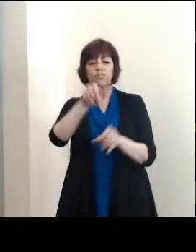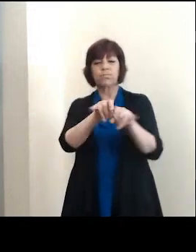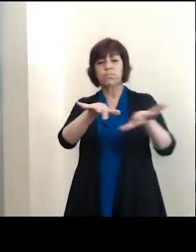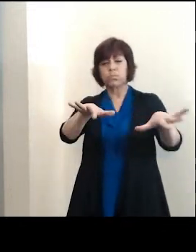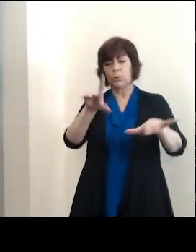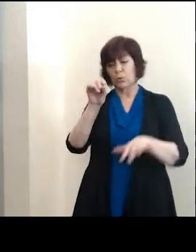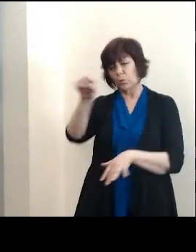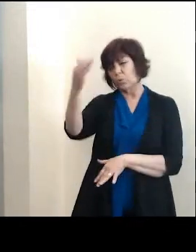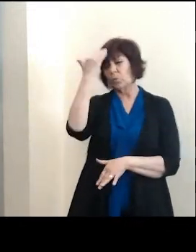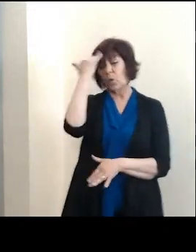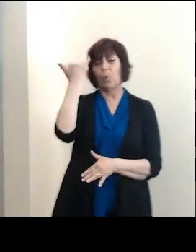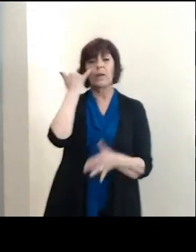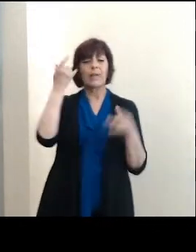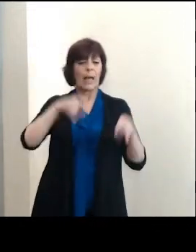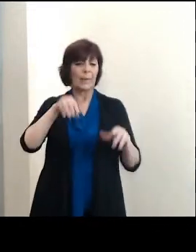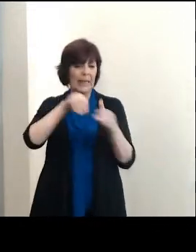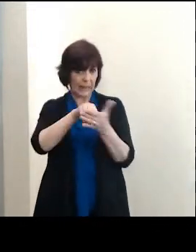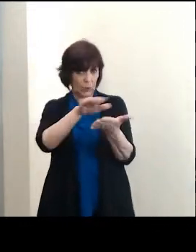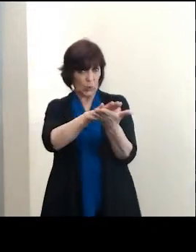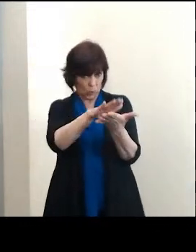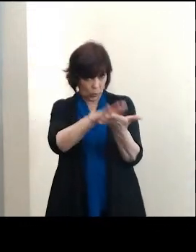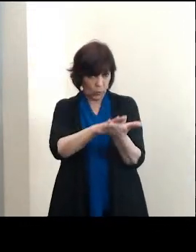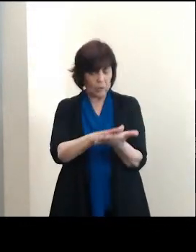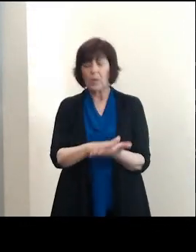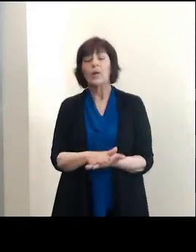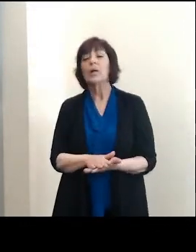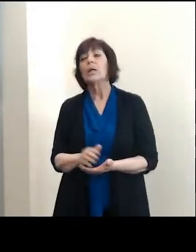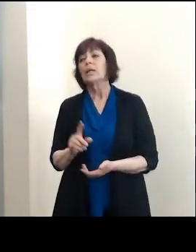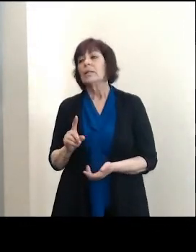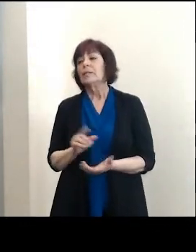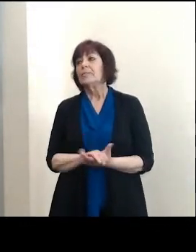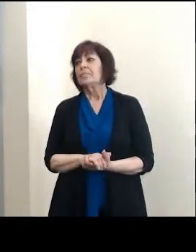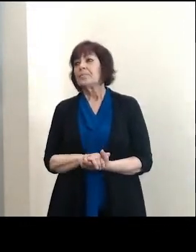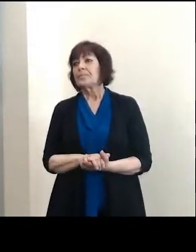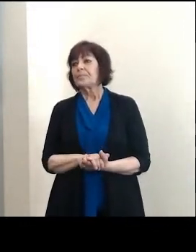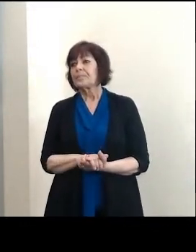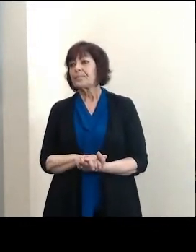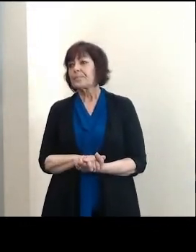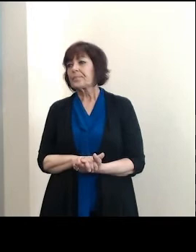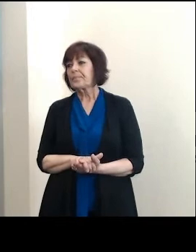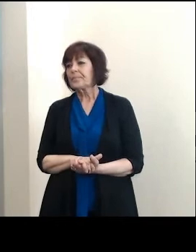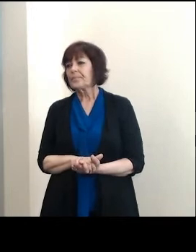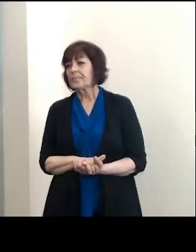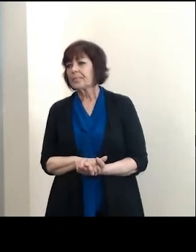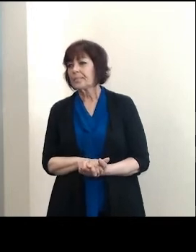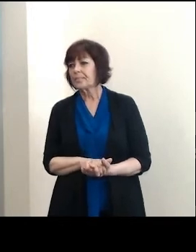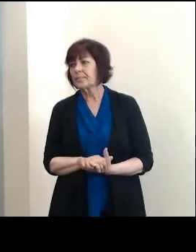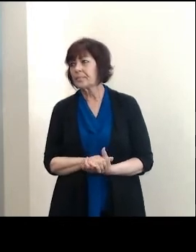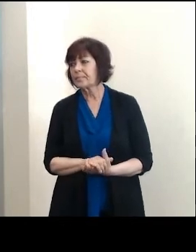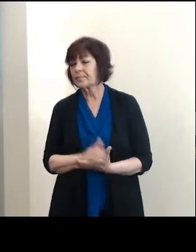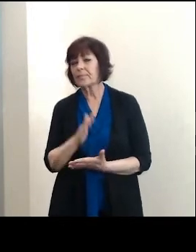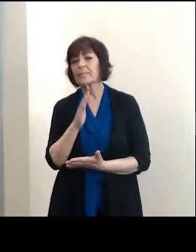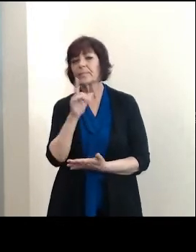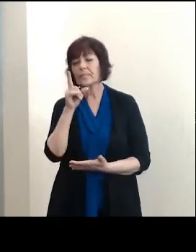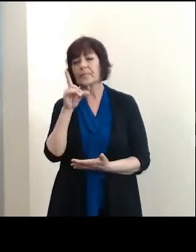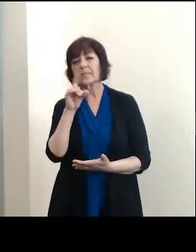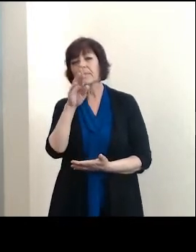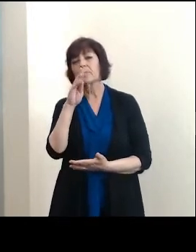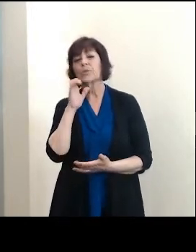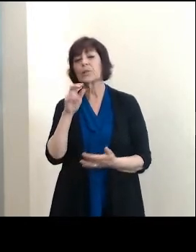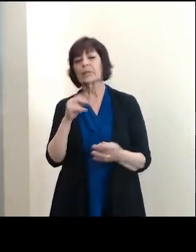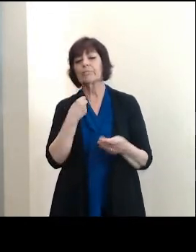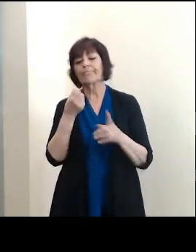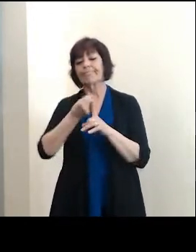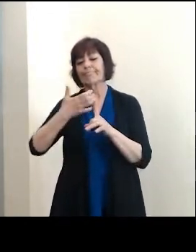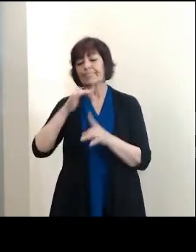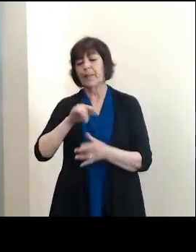I do not, well, certainly not all of them were transmitted in the schools. I think some were, but Dr. Burstein could probably answer that